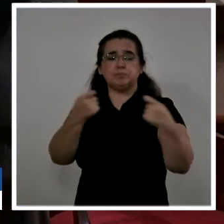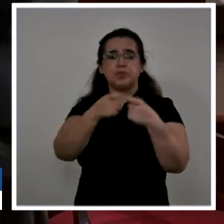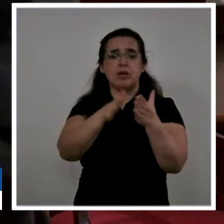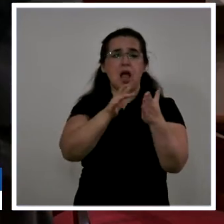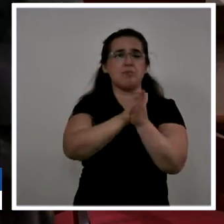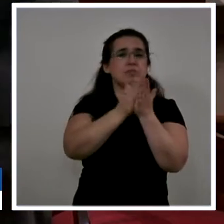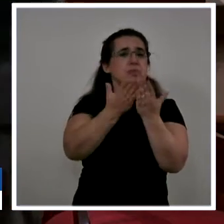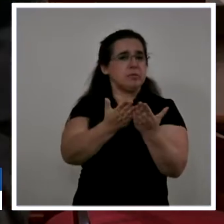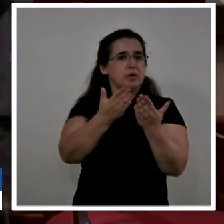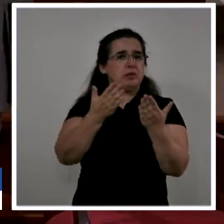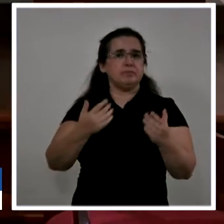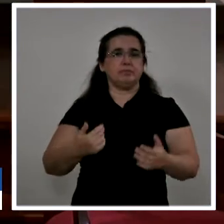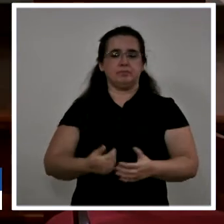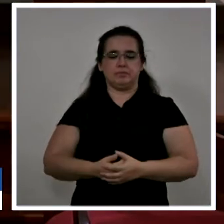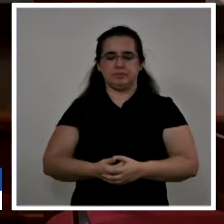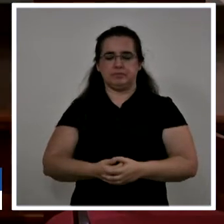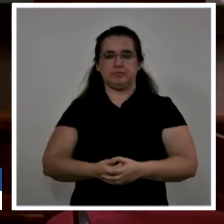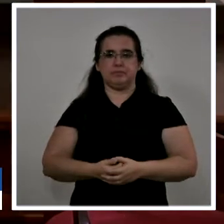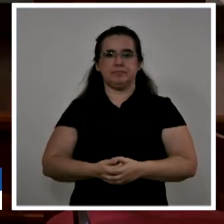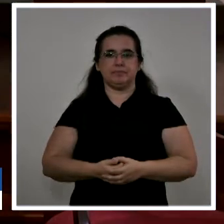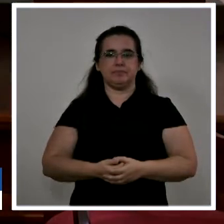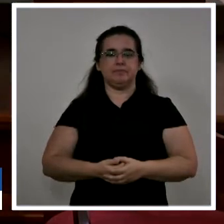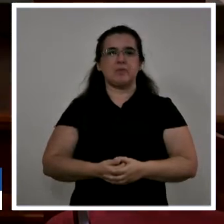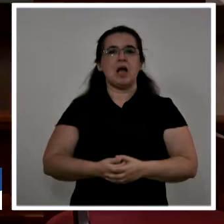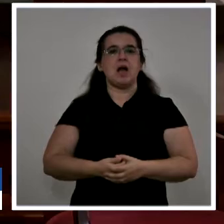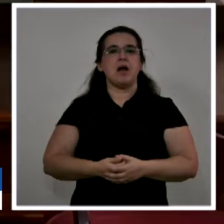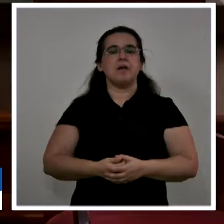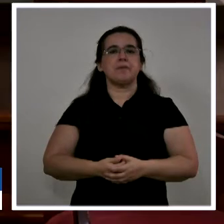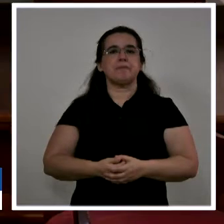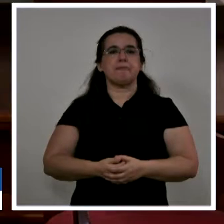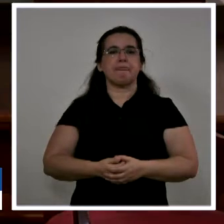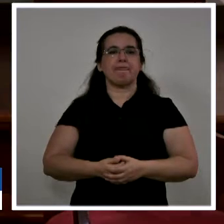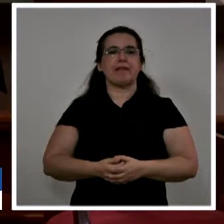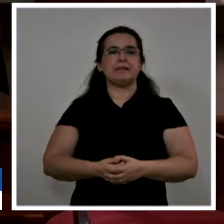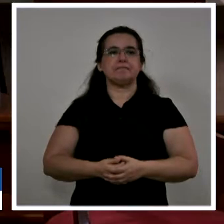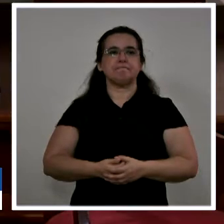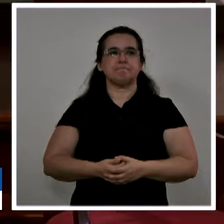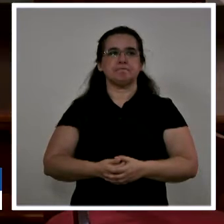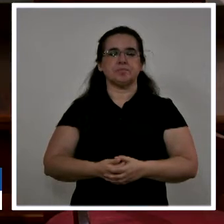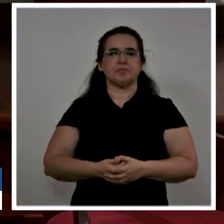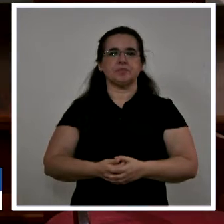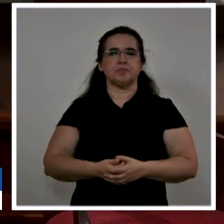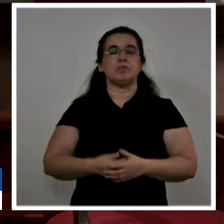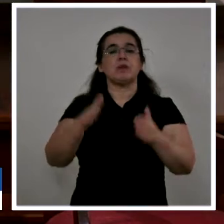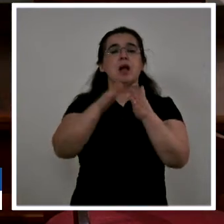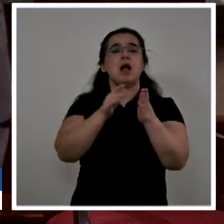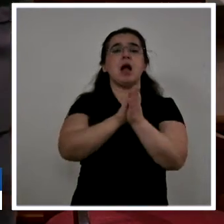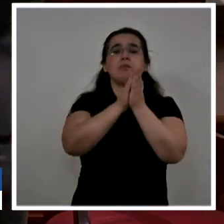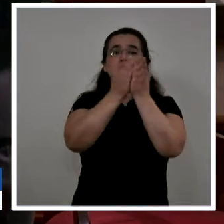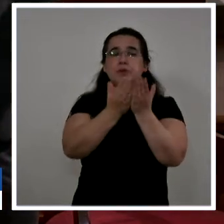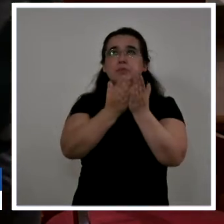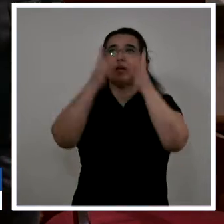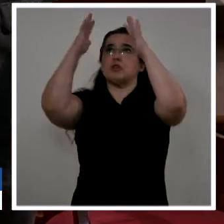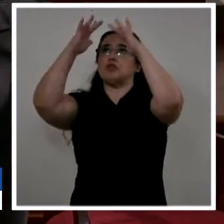Bíblia e no Espírito de Profecia. The Bible and the spirit of prophecy present a relationship between behavior. Porque a Bíblia e o Espírito de